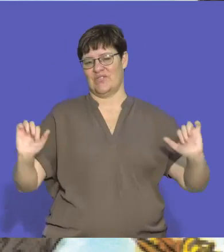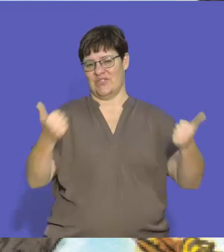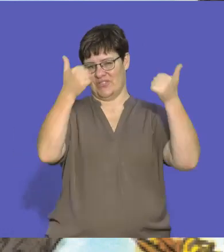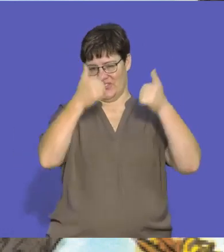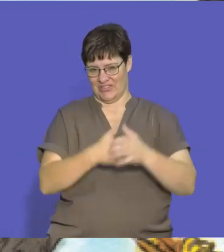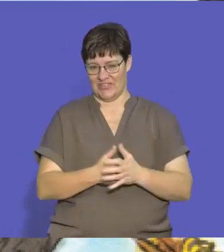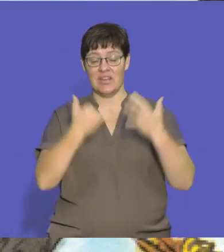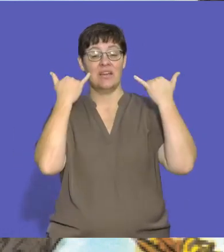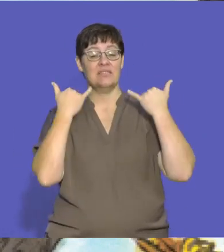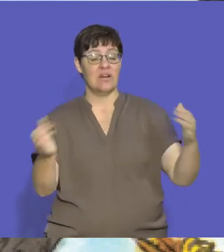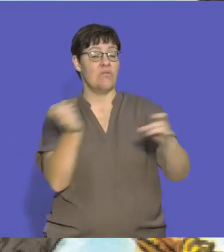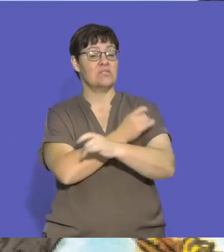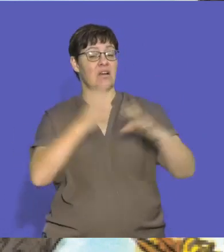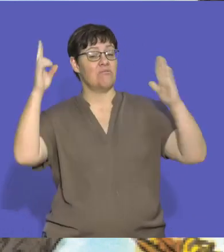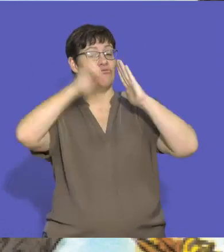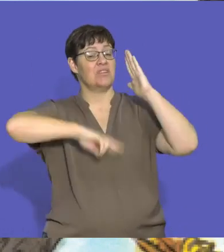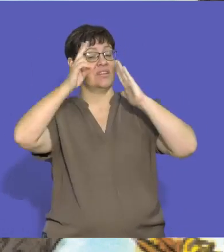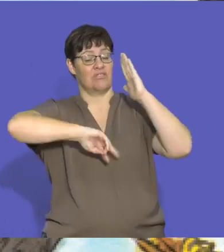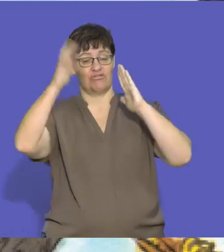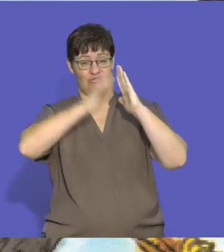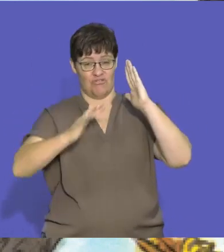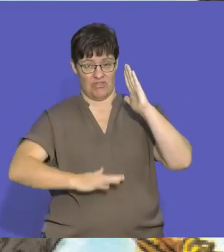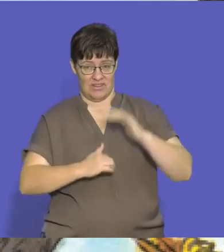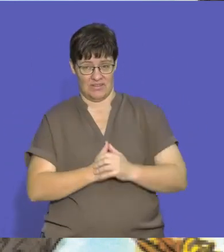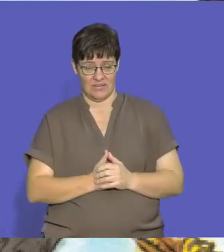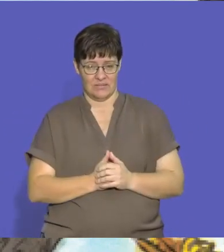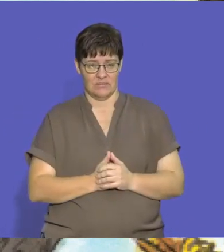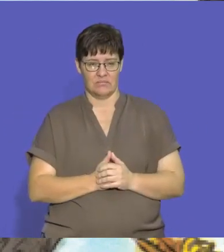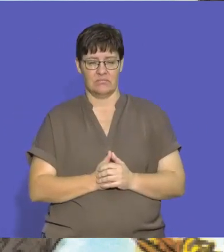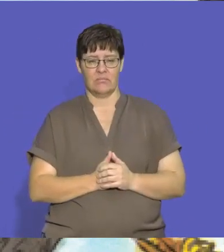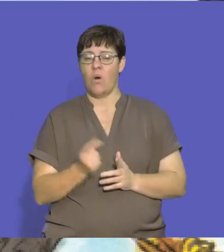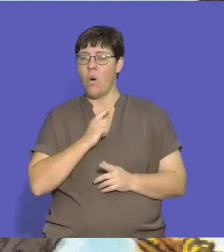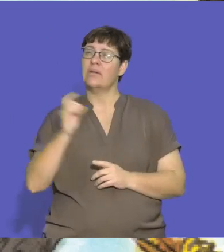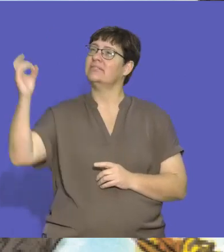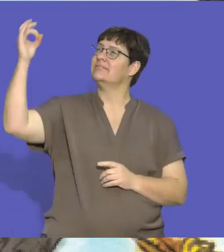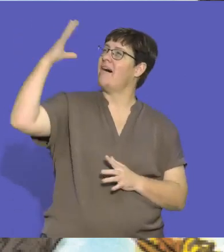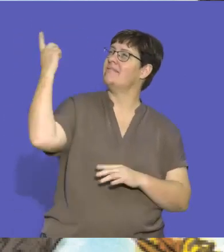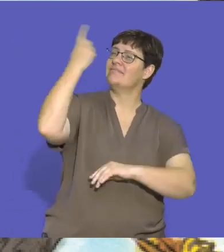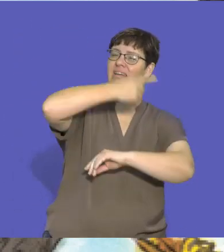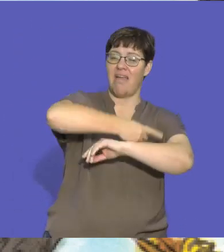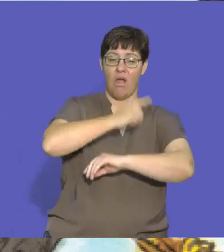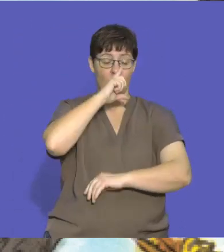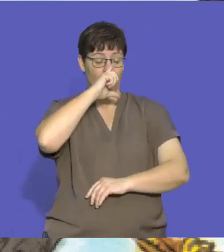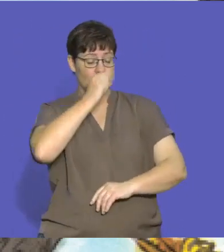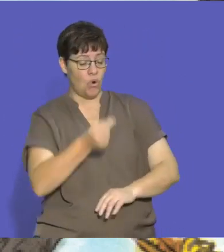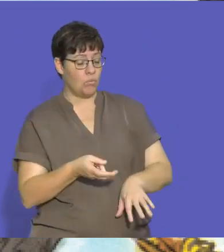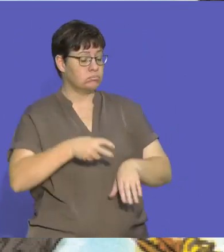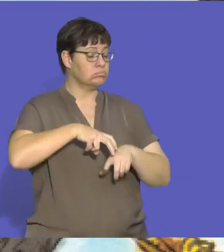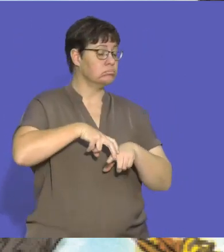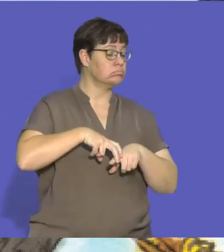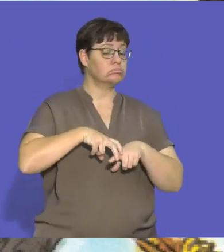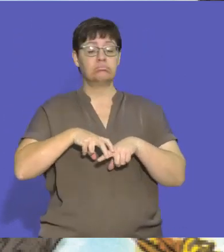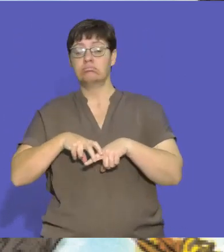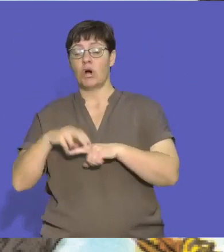Good. Now let's start reading the story. One sunny day, Mr. Crow sat on a branch